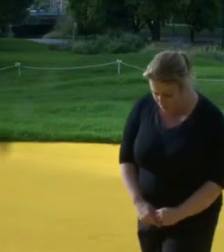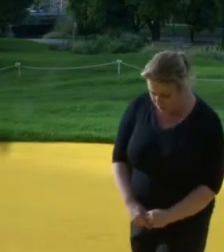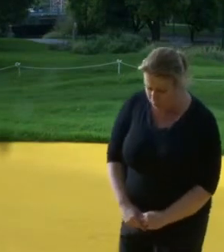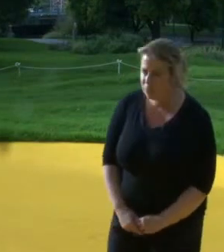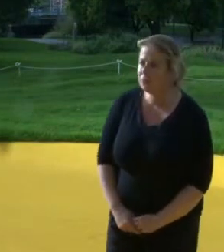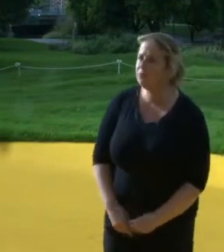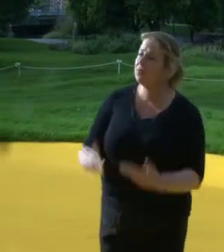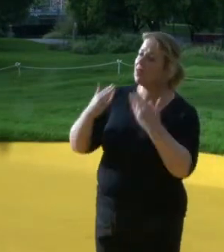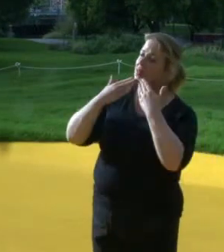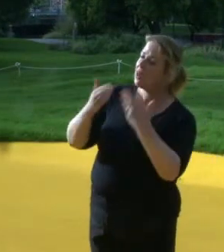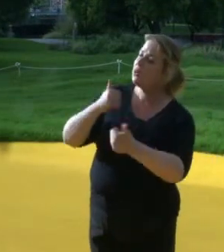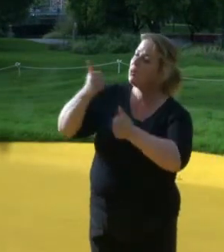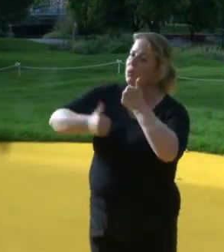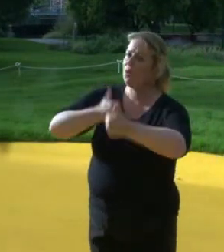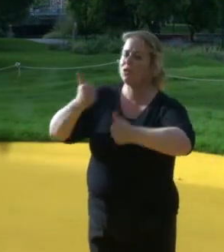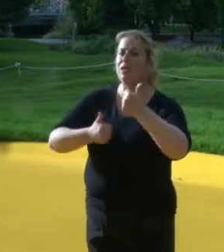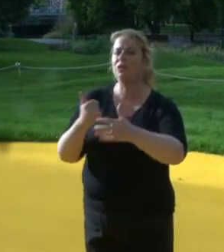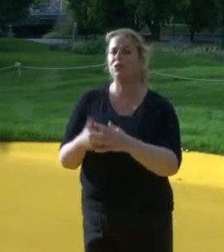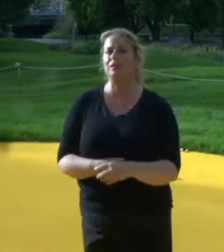Thank you and congratulations.